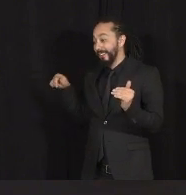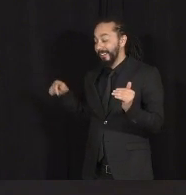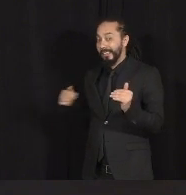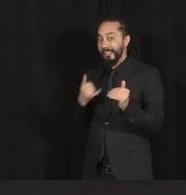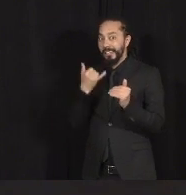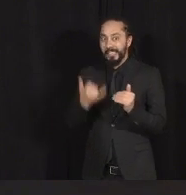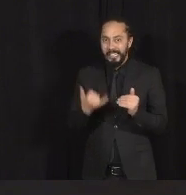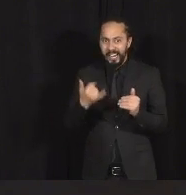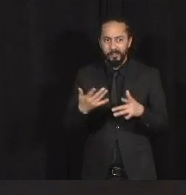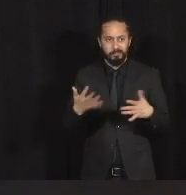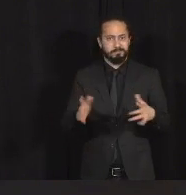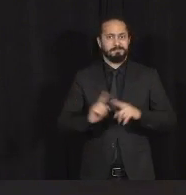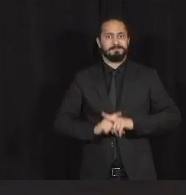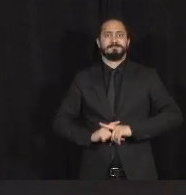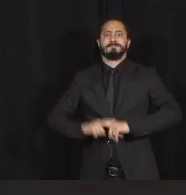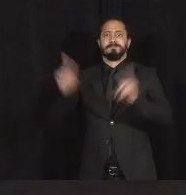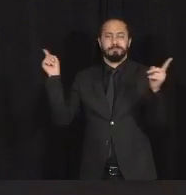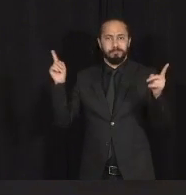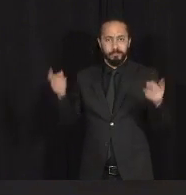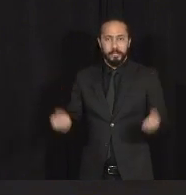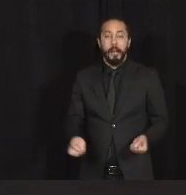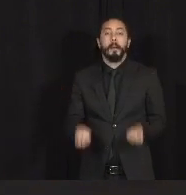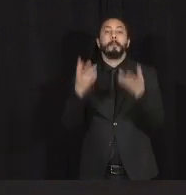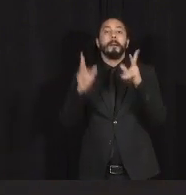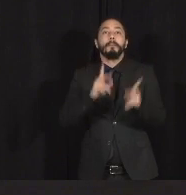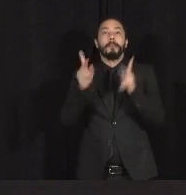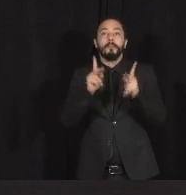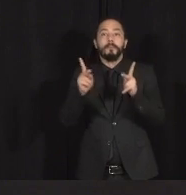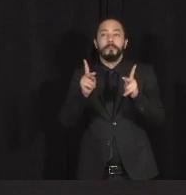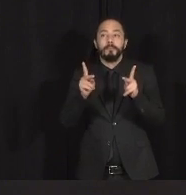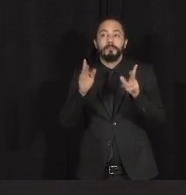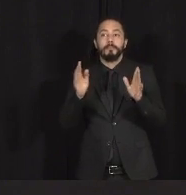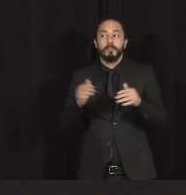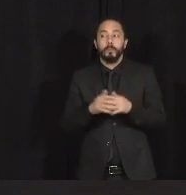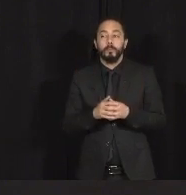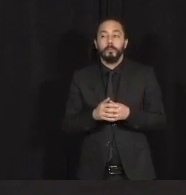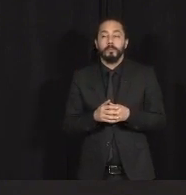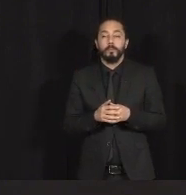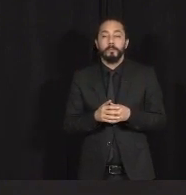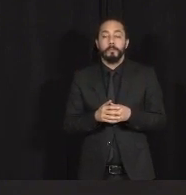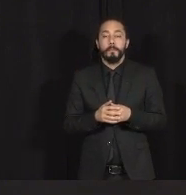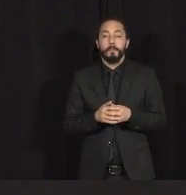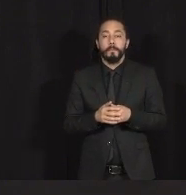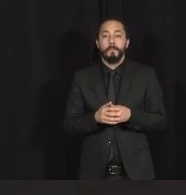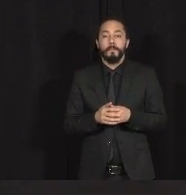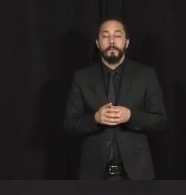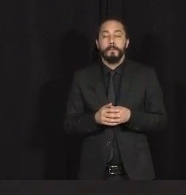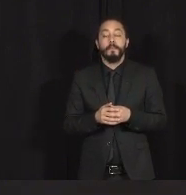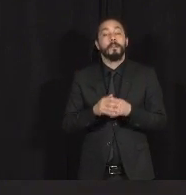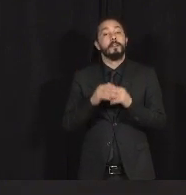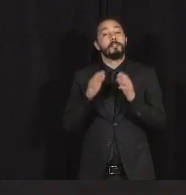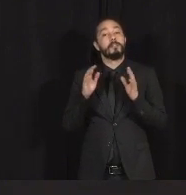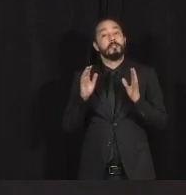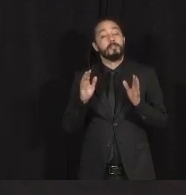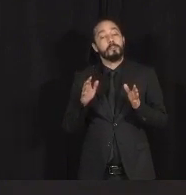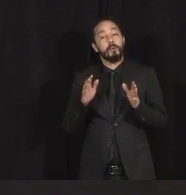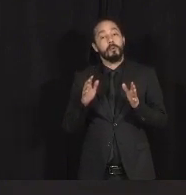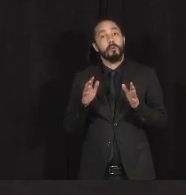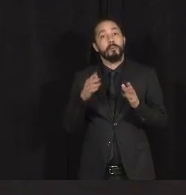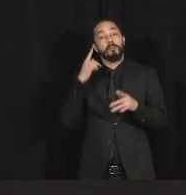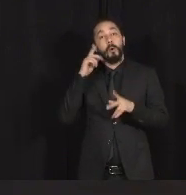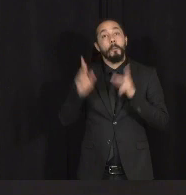having to apply. And so when people reach for historical precedent